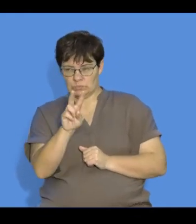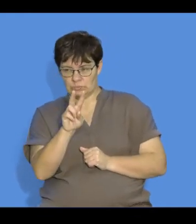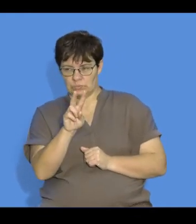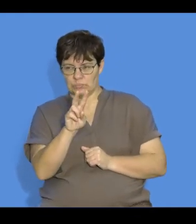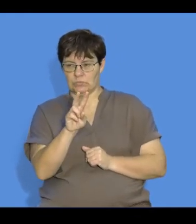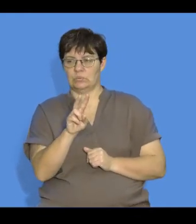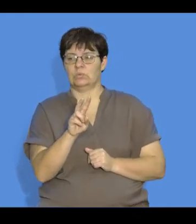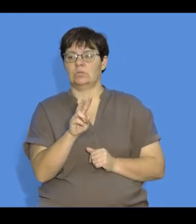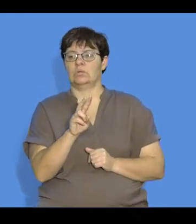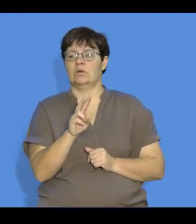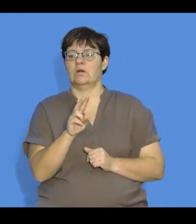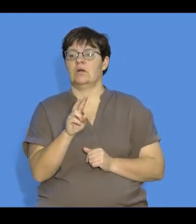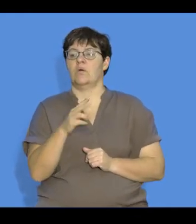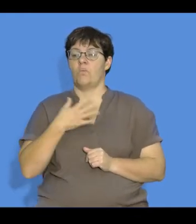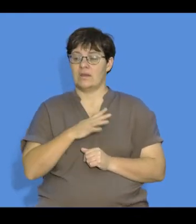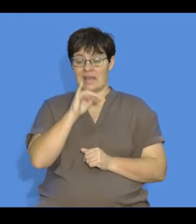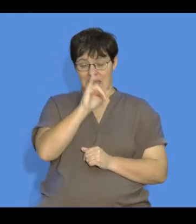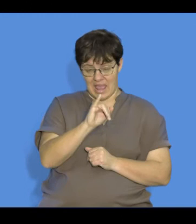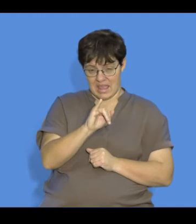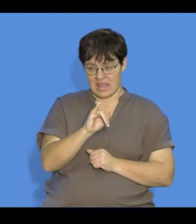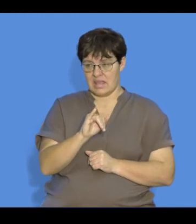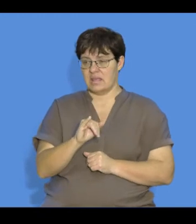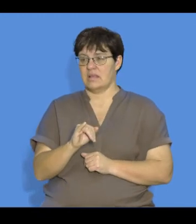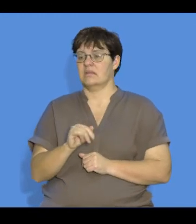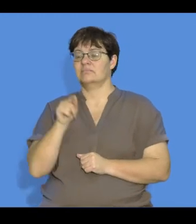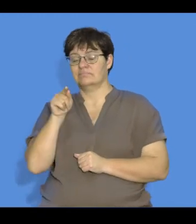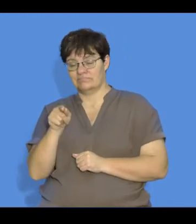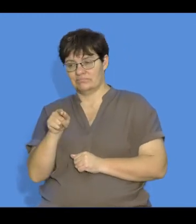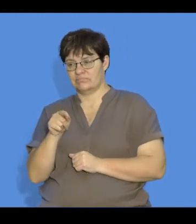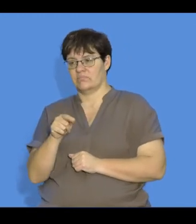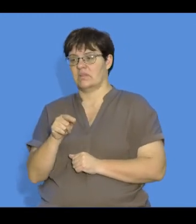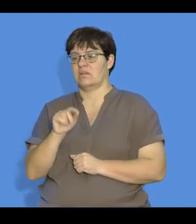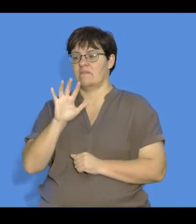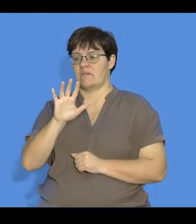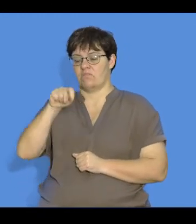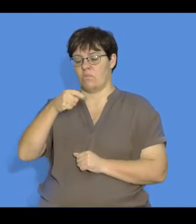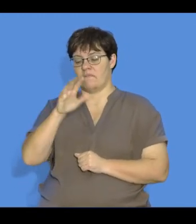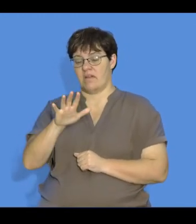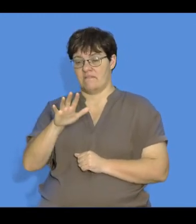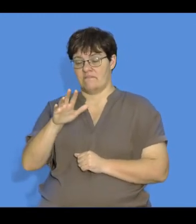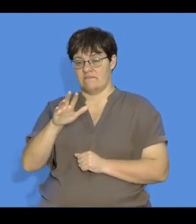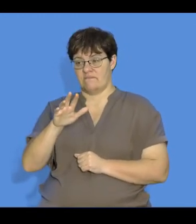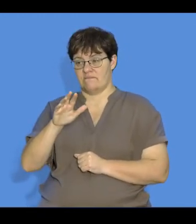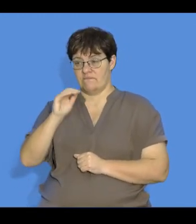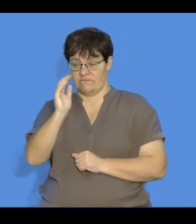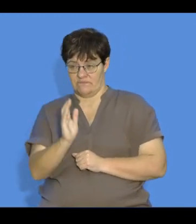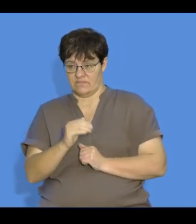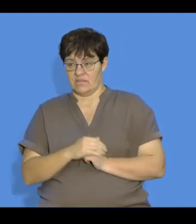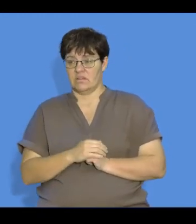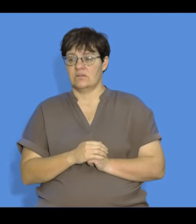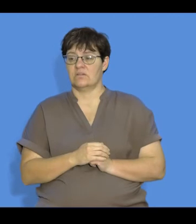looking for the current, that is 5.5 ohms, the resistance. So the current that goes